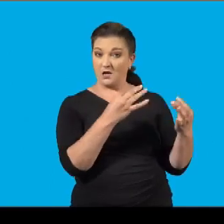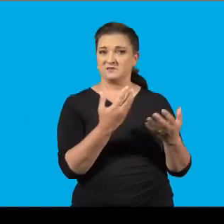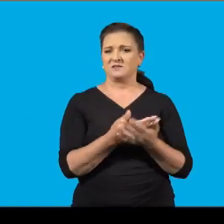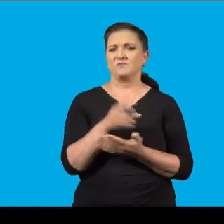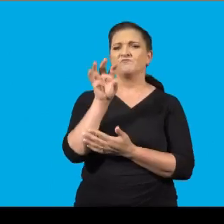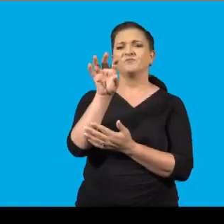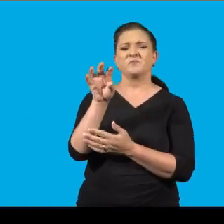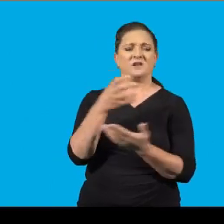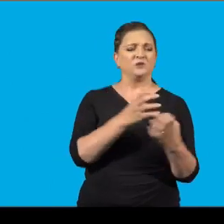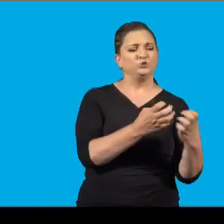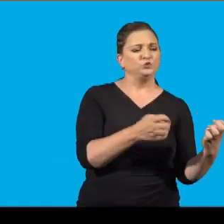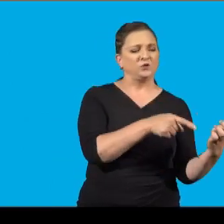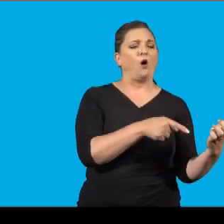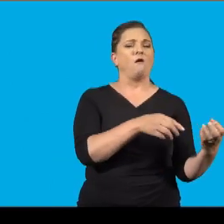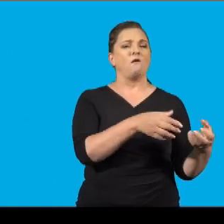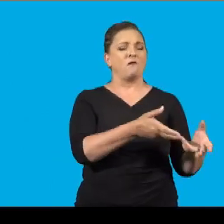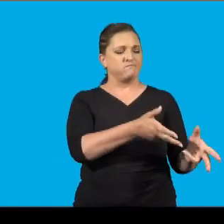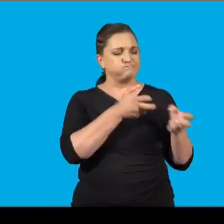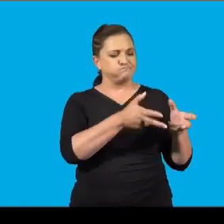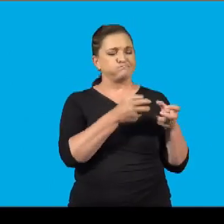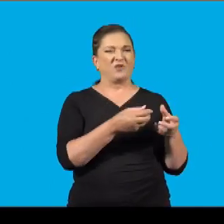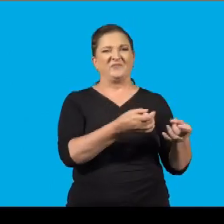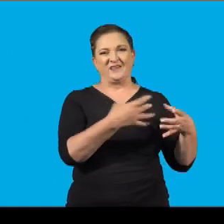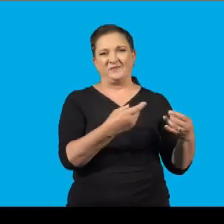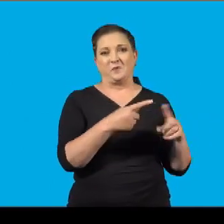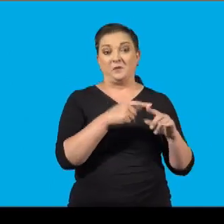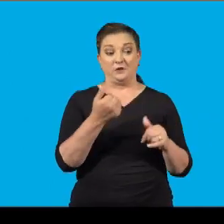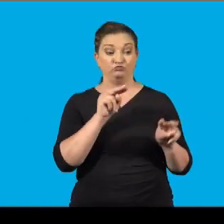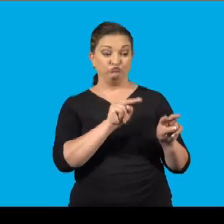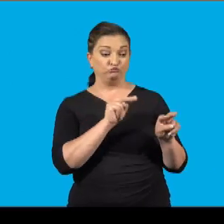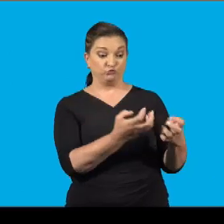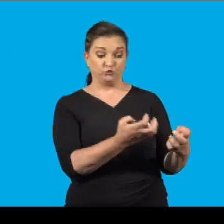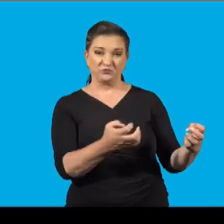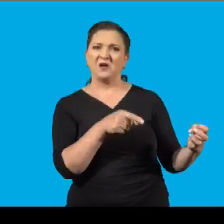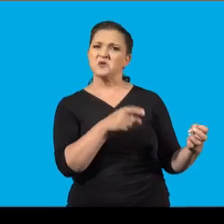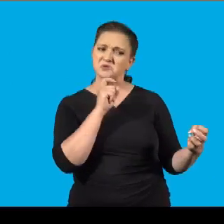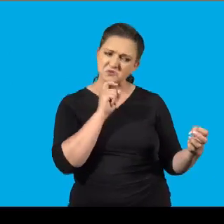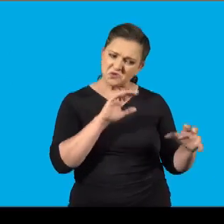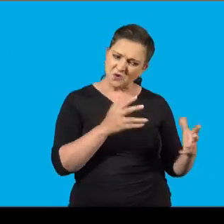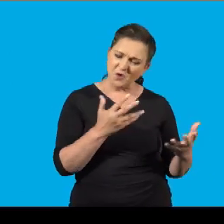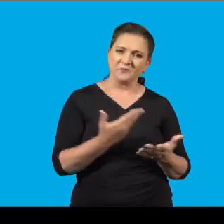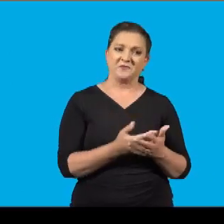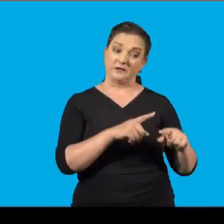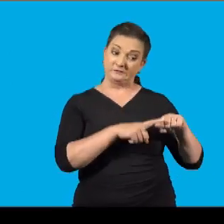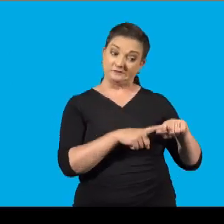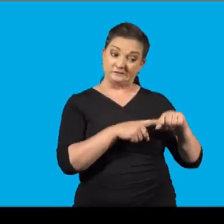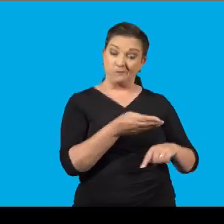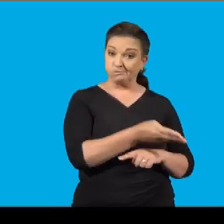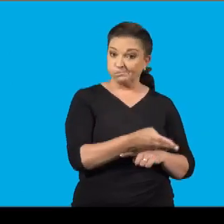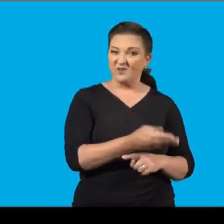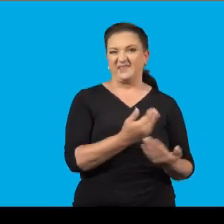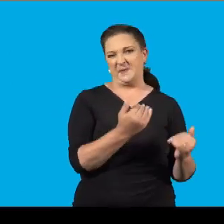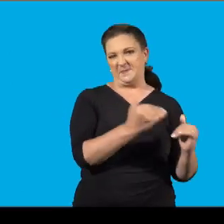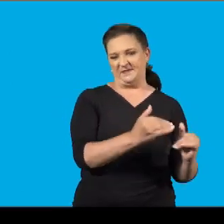extract relevant information and evidence from the sources, and how to interpret sources looking at their usefulness,